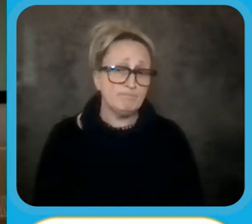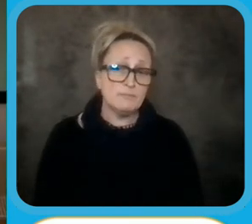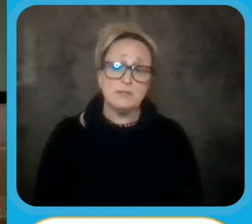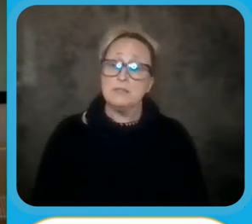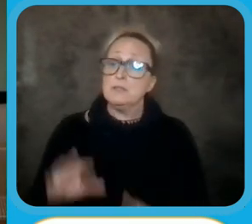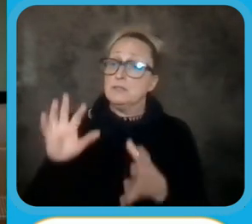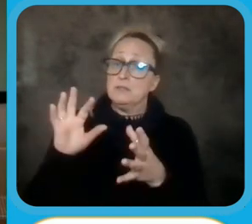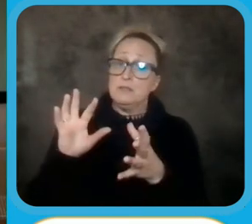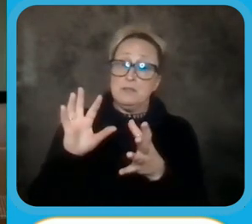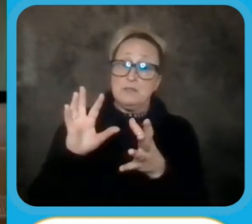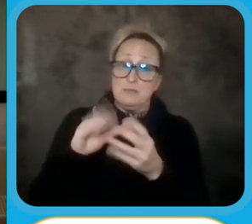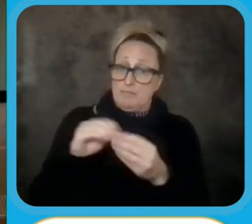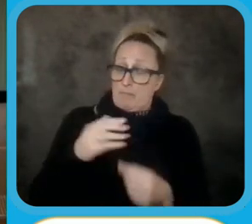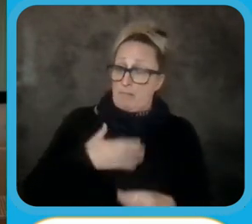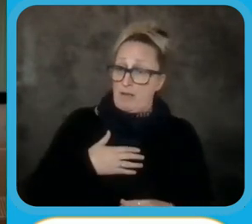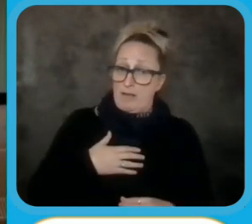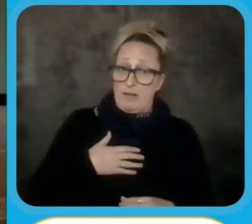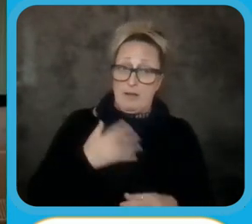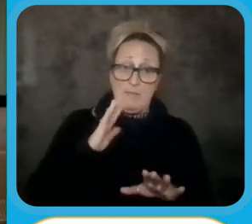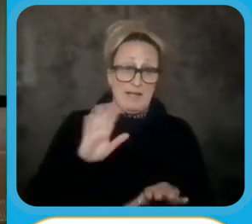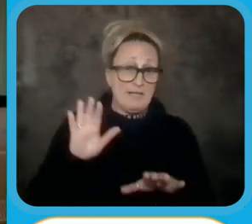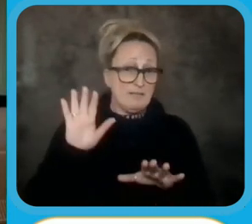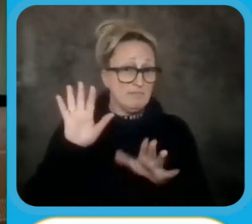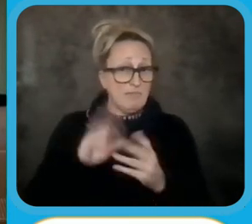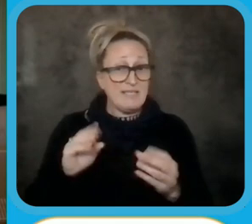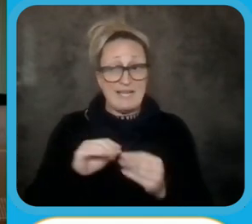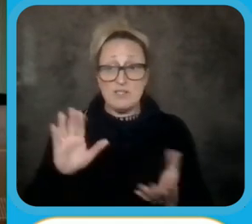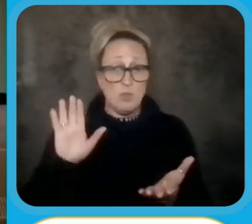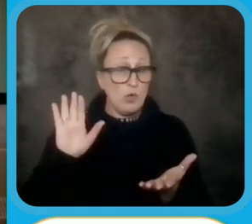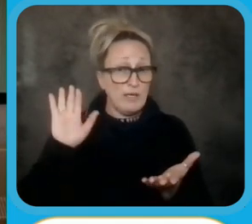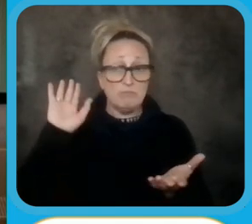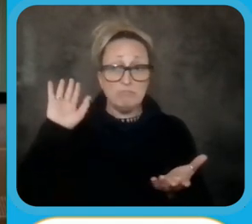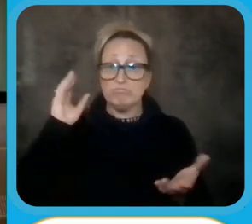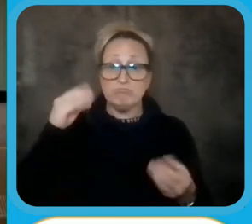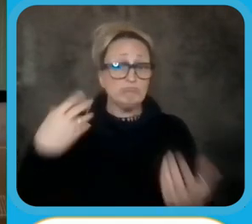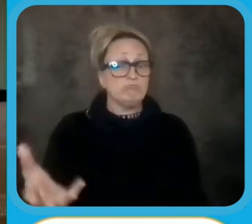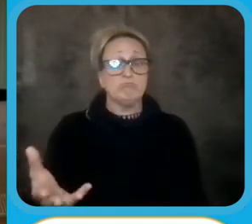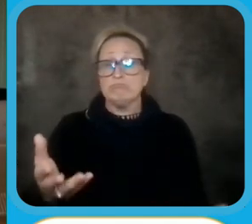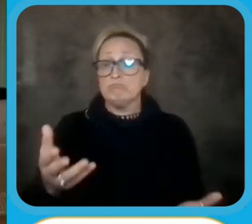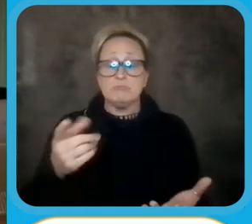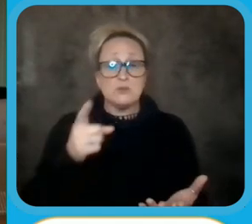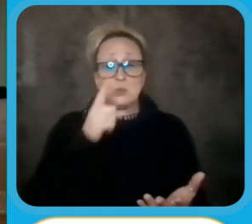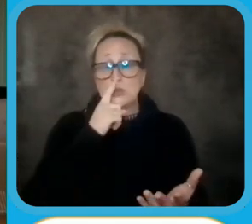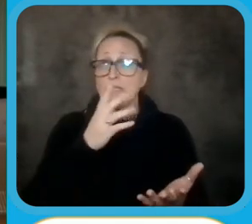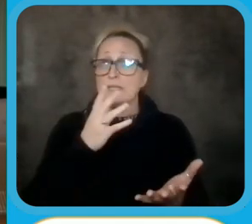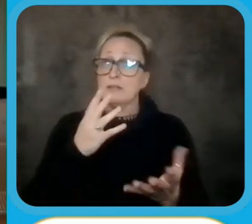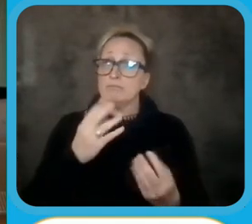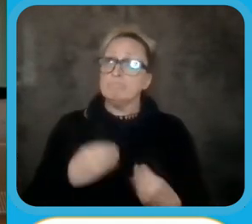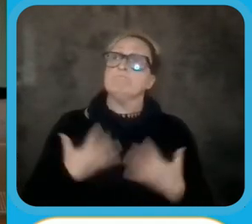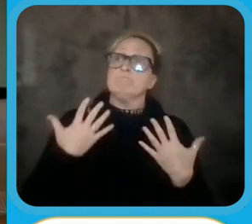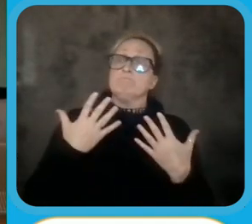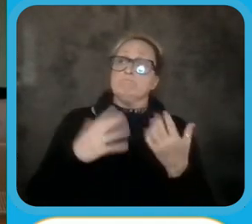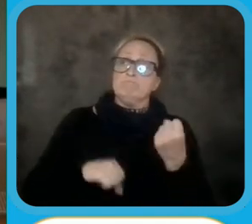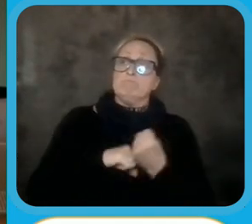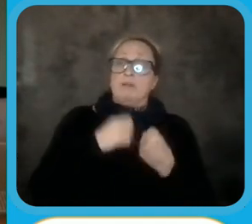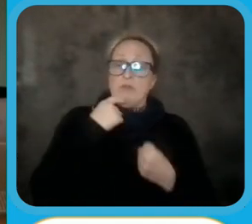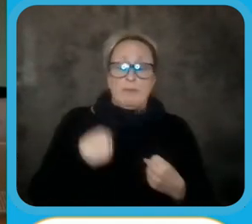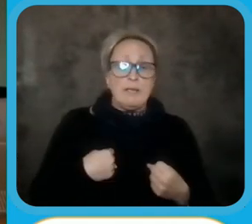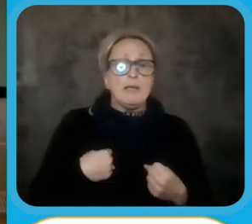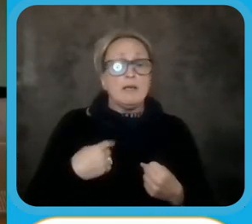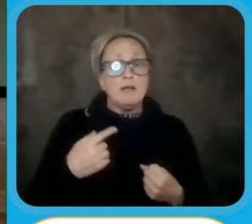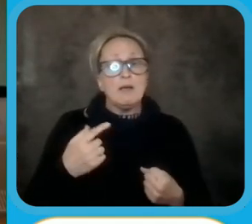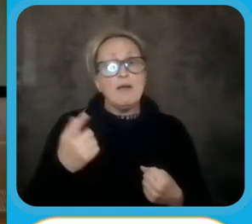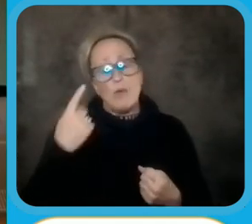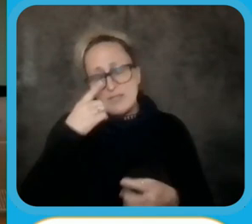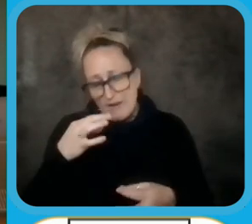my story, my testimony, it's just very, very reassuring to me, and I've always had faith